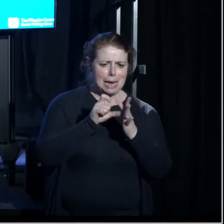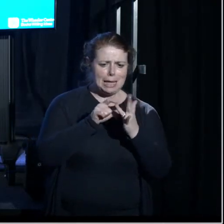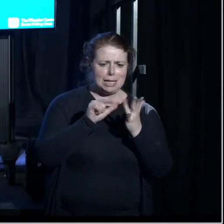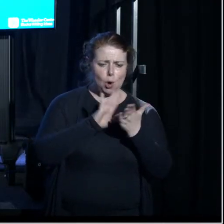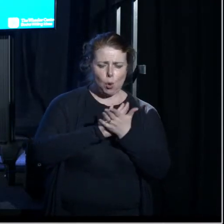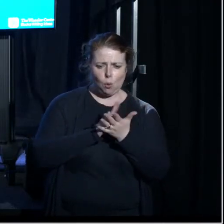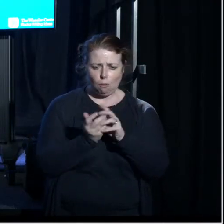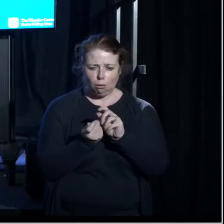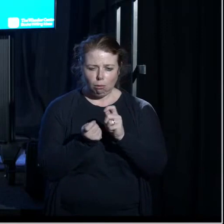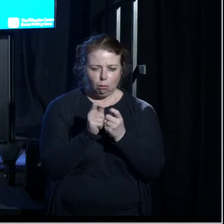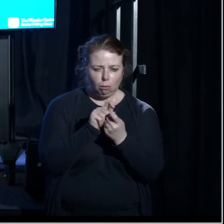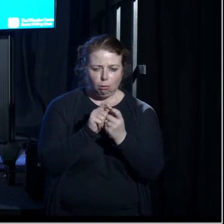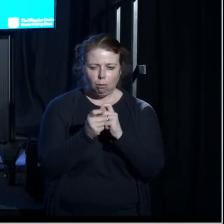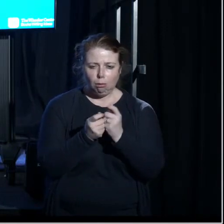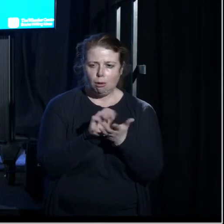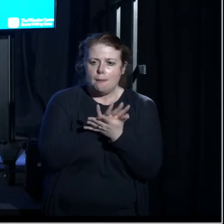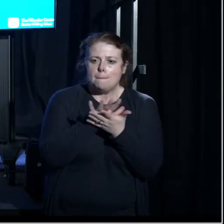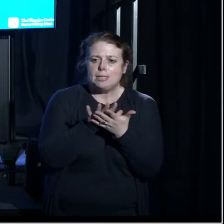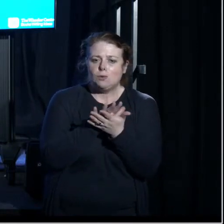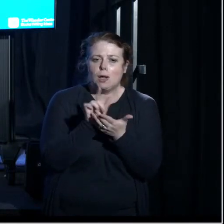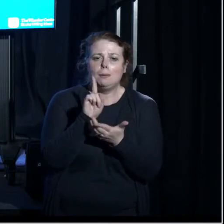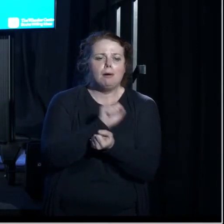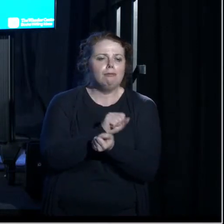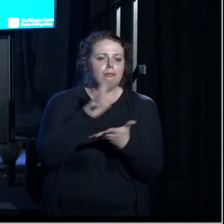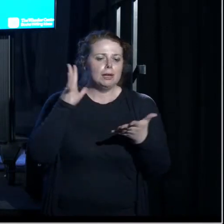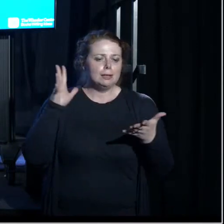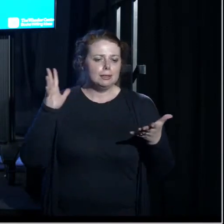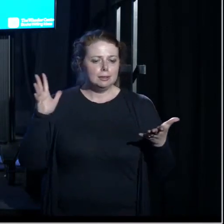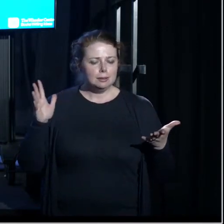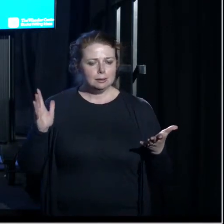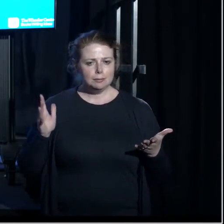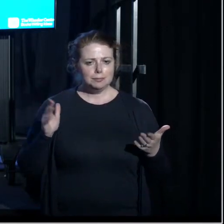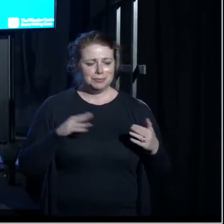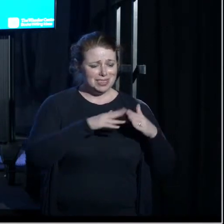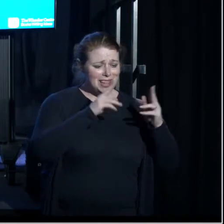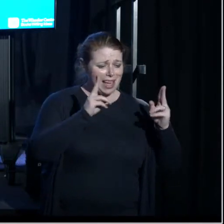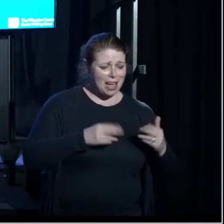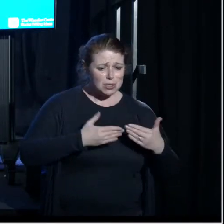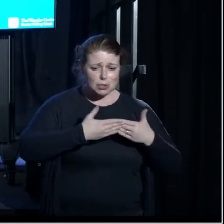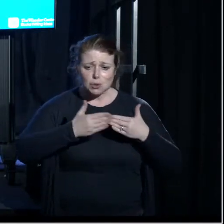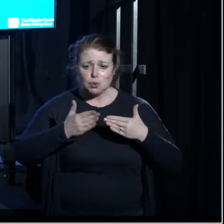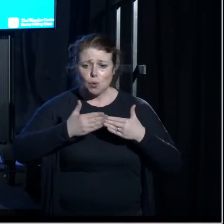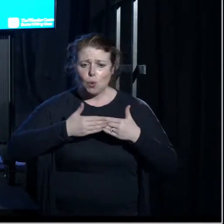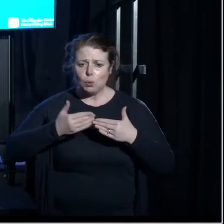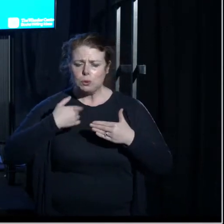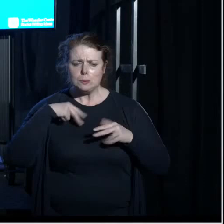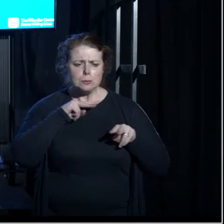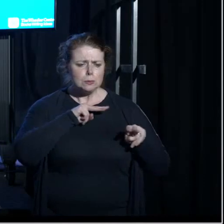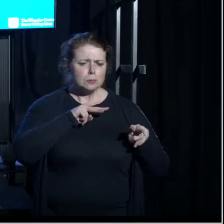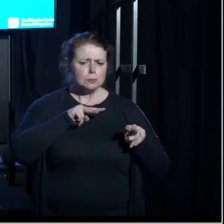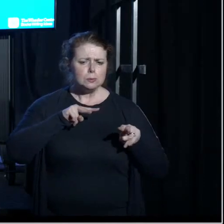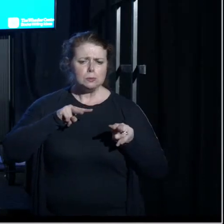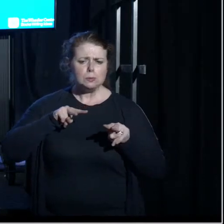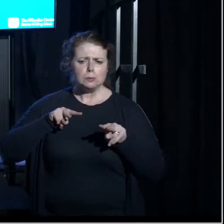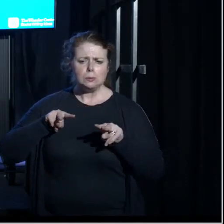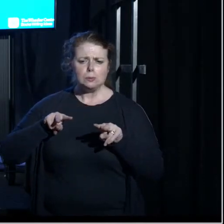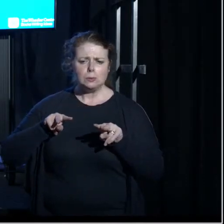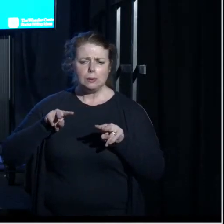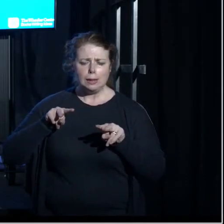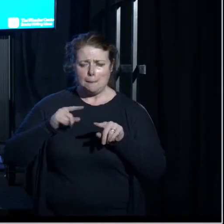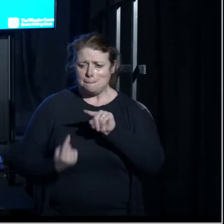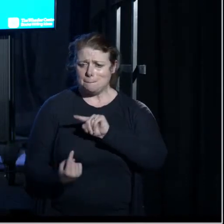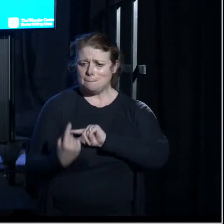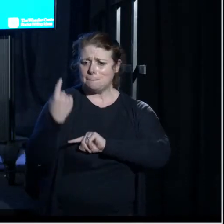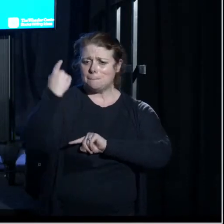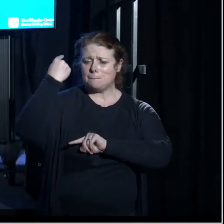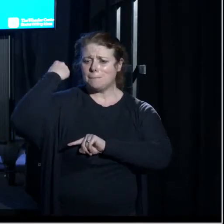liberating, but messy. And these houses and doorways I see are portals into the past versions of the woman I